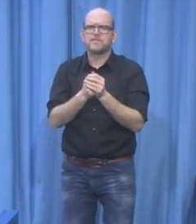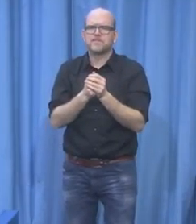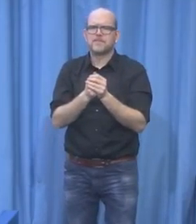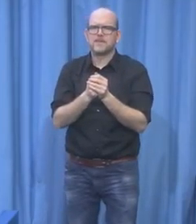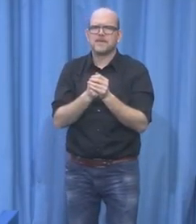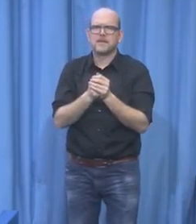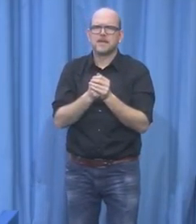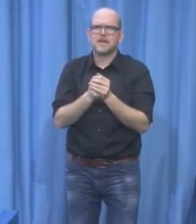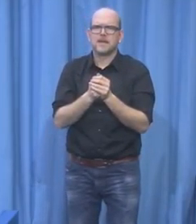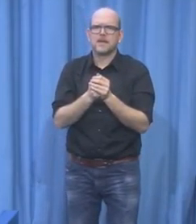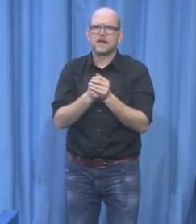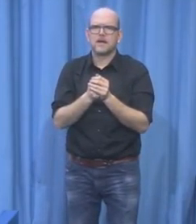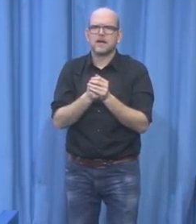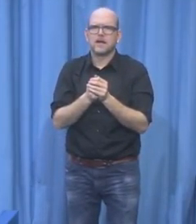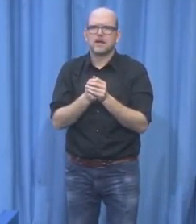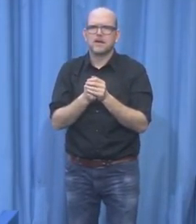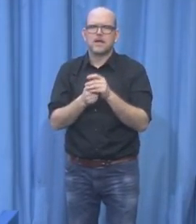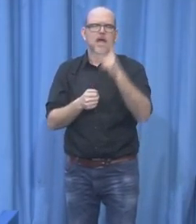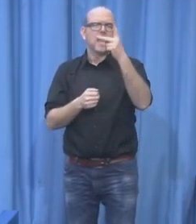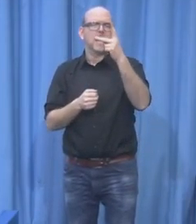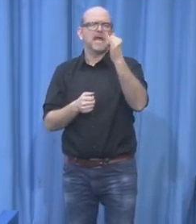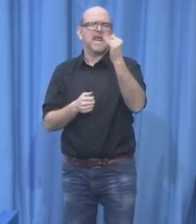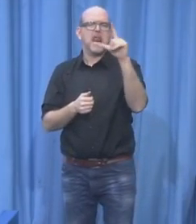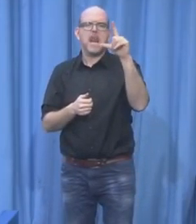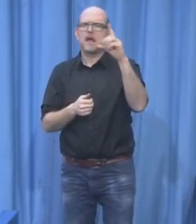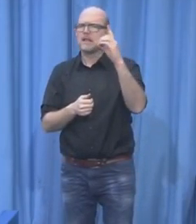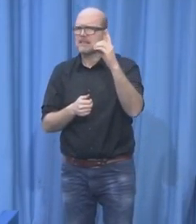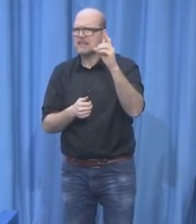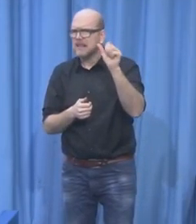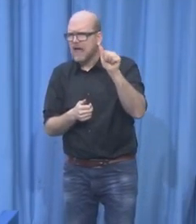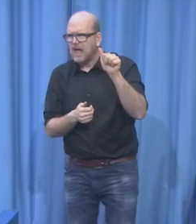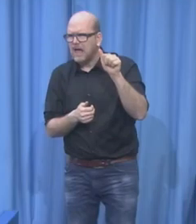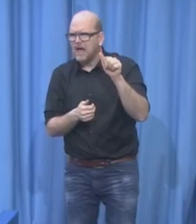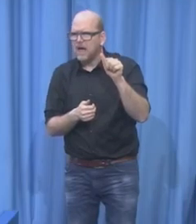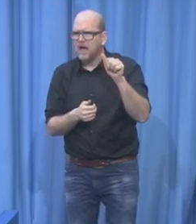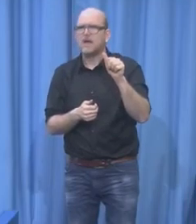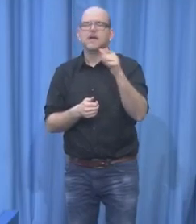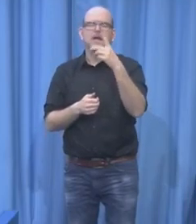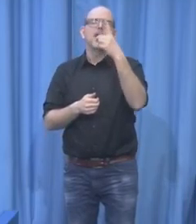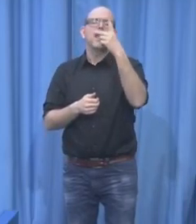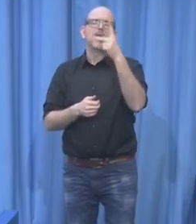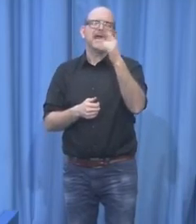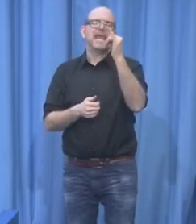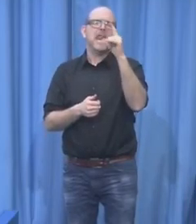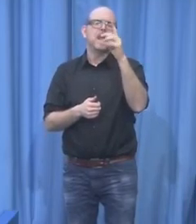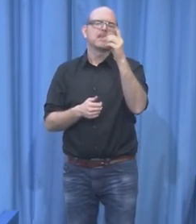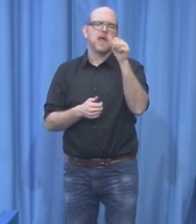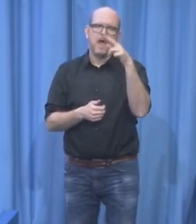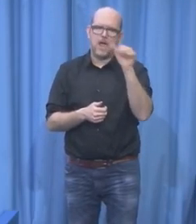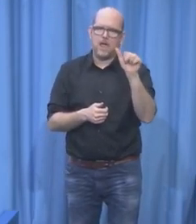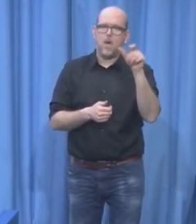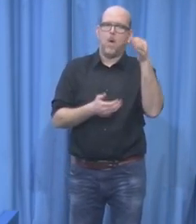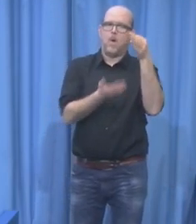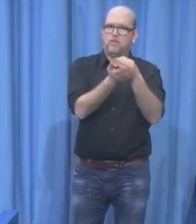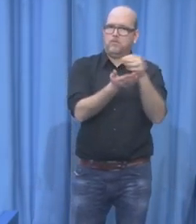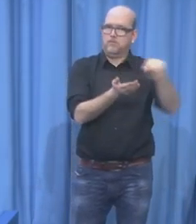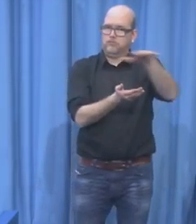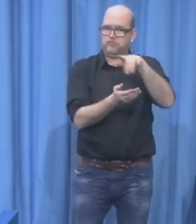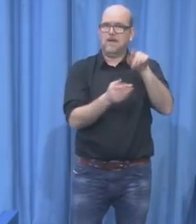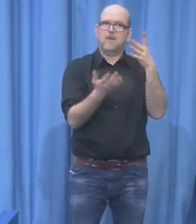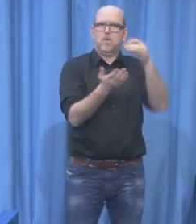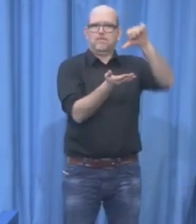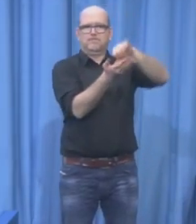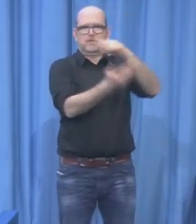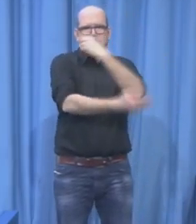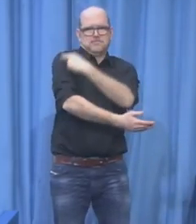The sorts of services that are provided, as you see, there's a whole list of various. It's a typical hospital. And when we started out in